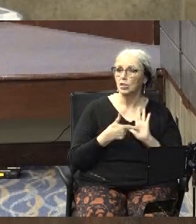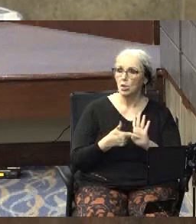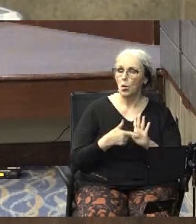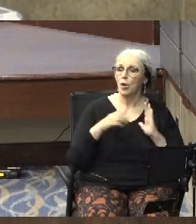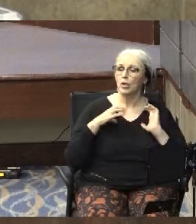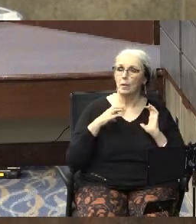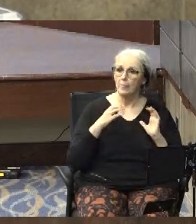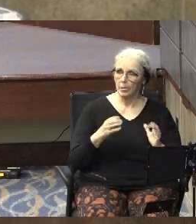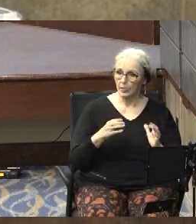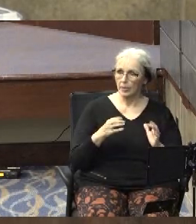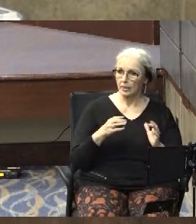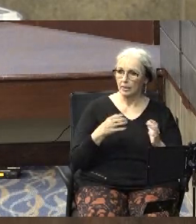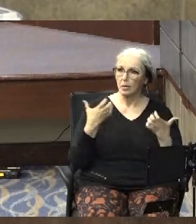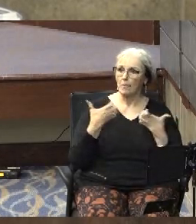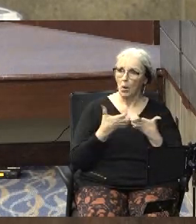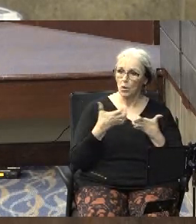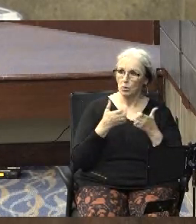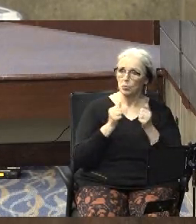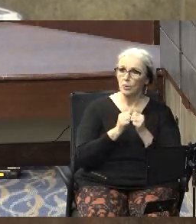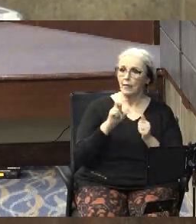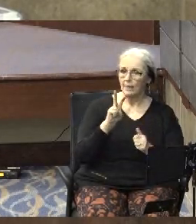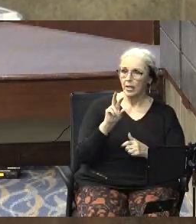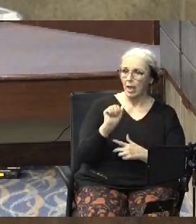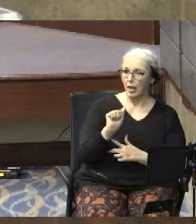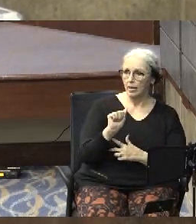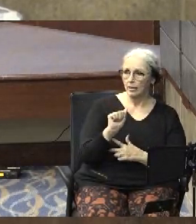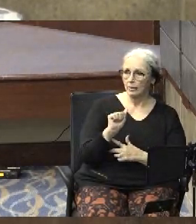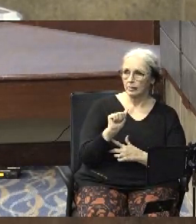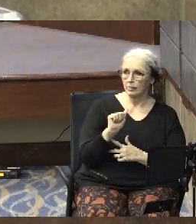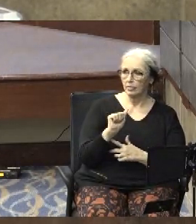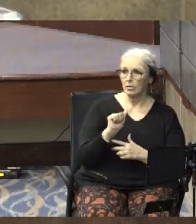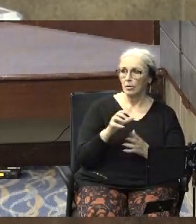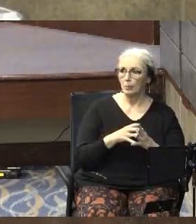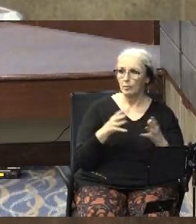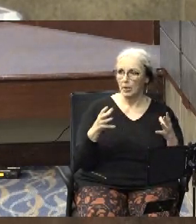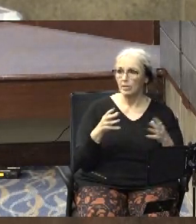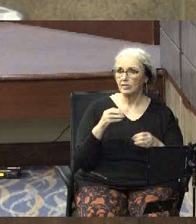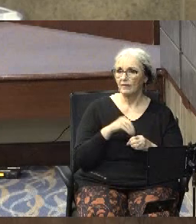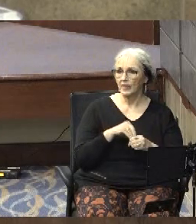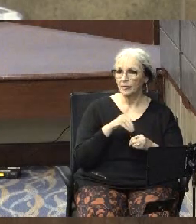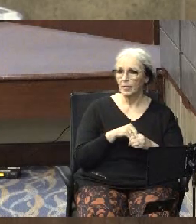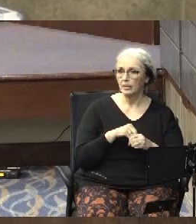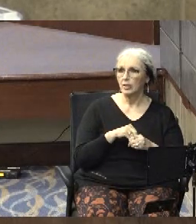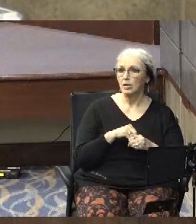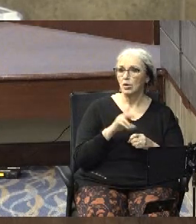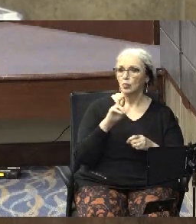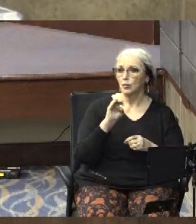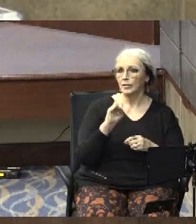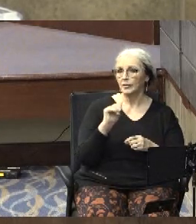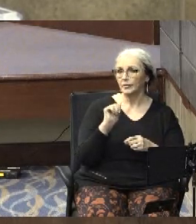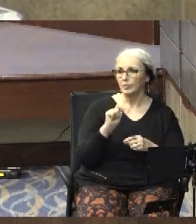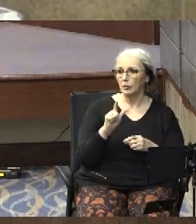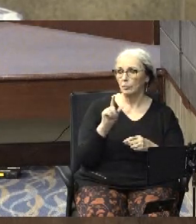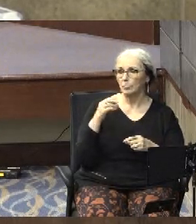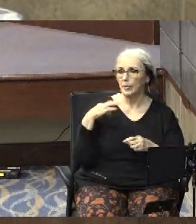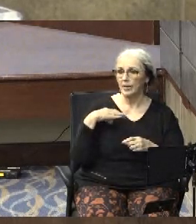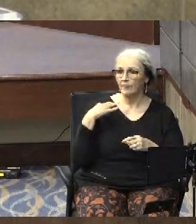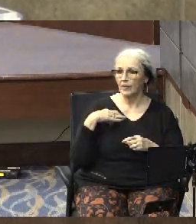commitment as a partner with the VA with their considerable investment, both with the Regional Benefit Office and the Doris